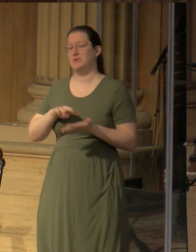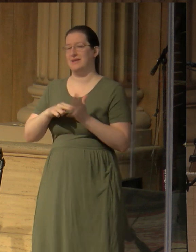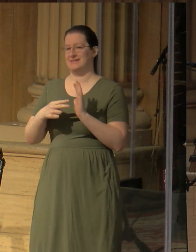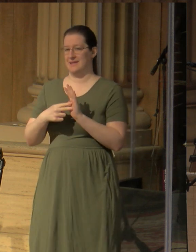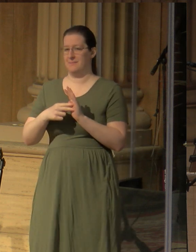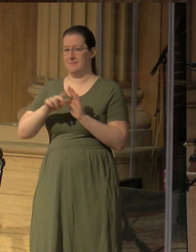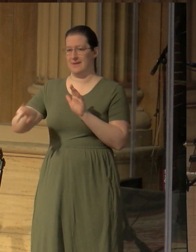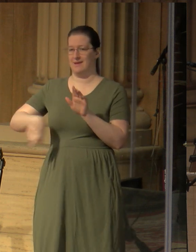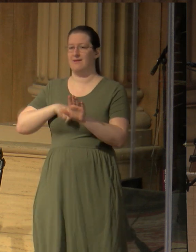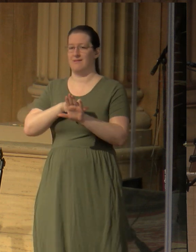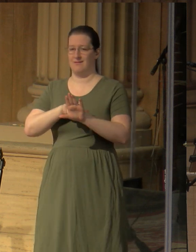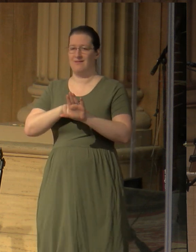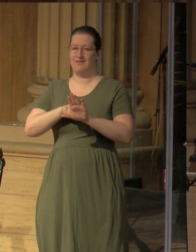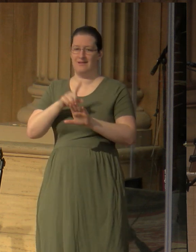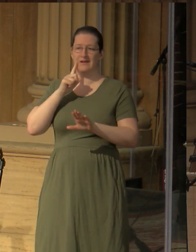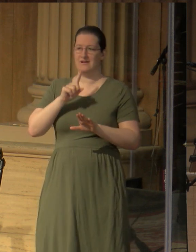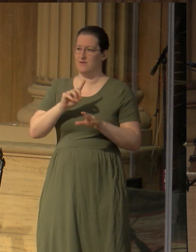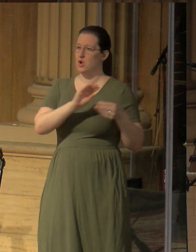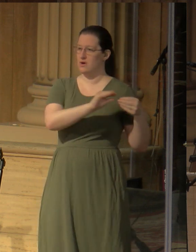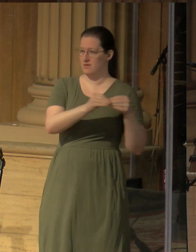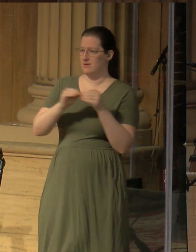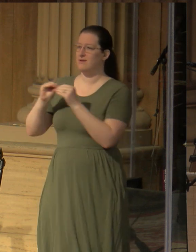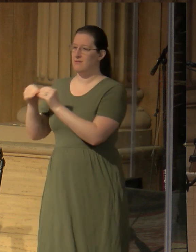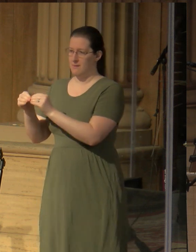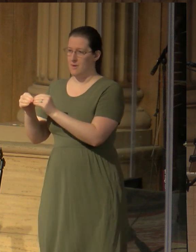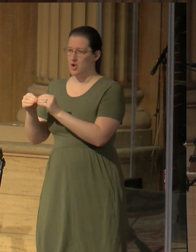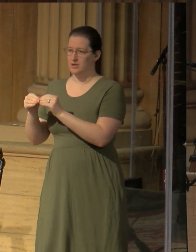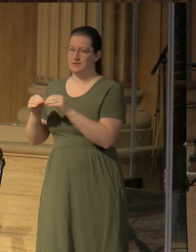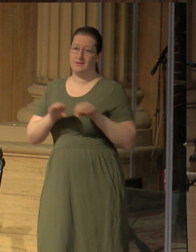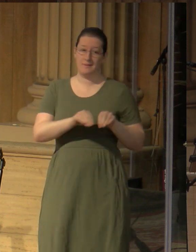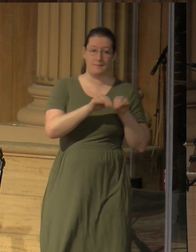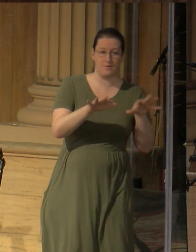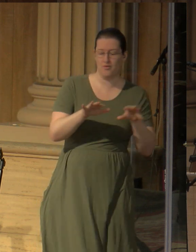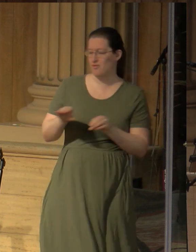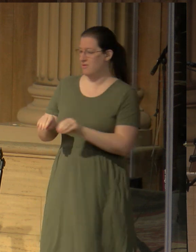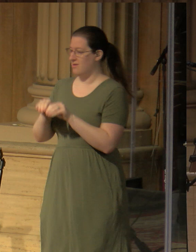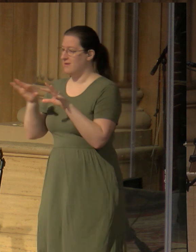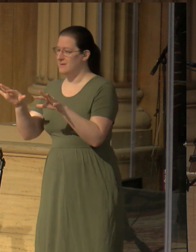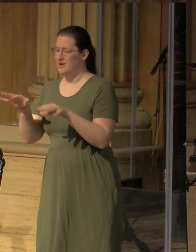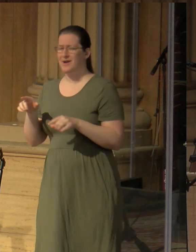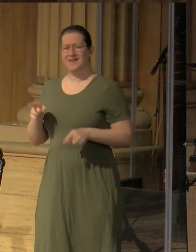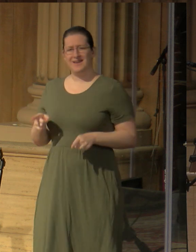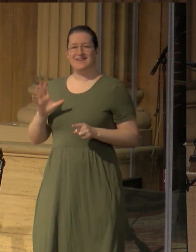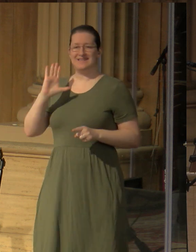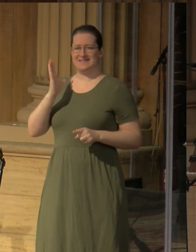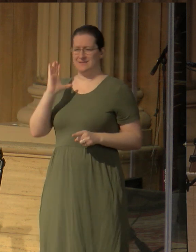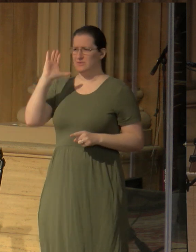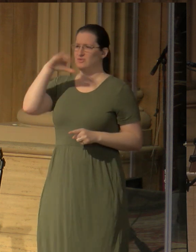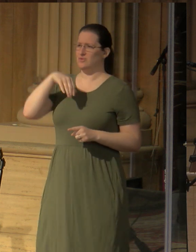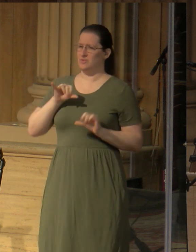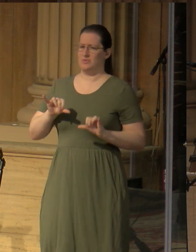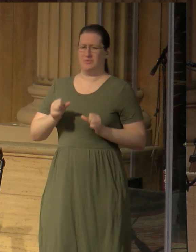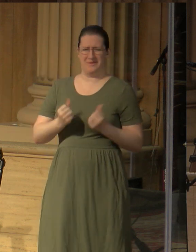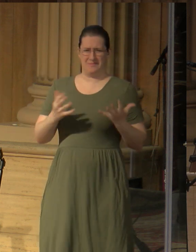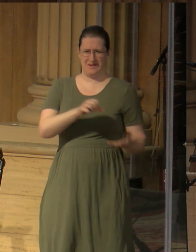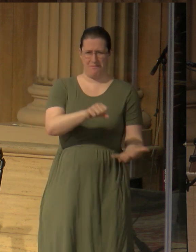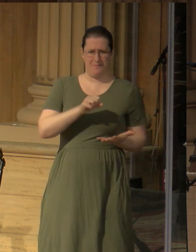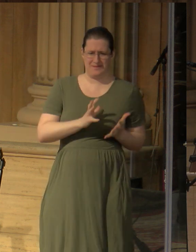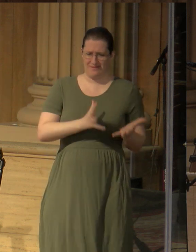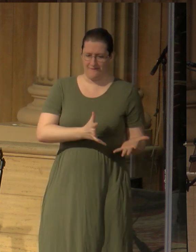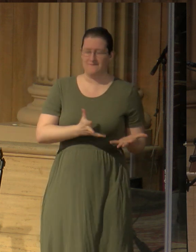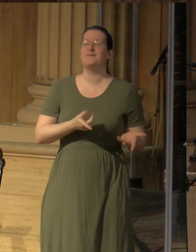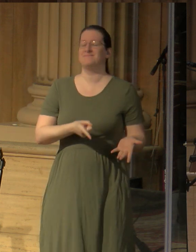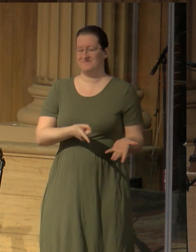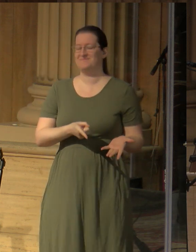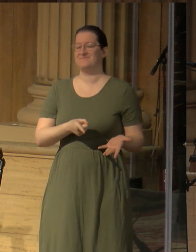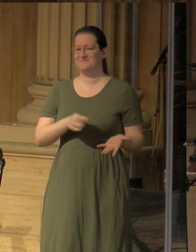dual feeding miracles. And that's the meaning of these strange verses where Jesus is talking about how many baskets full are left over. And the big